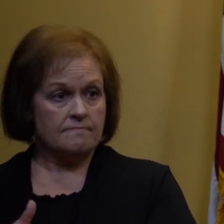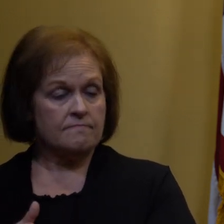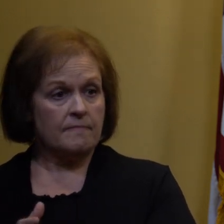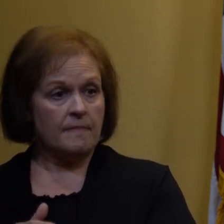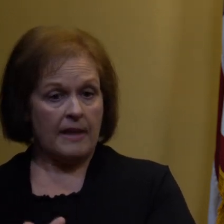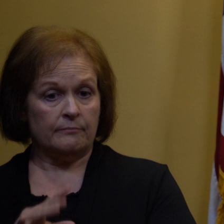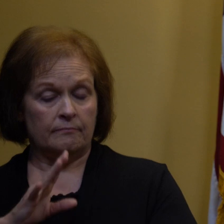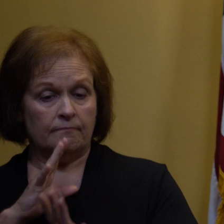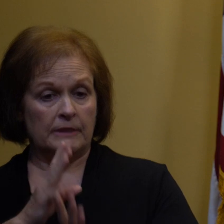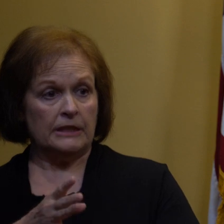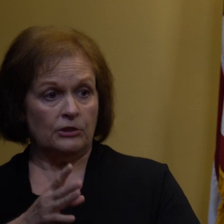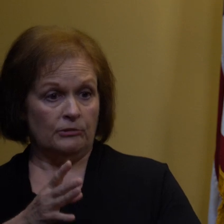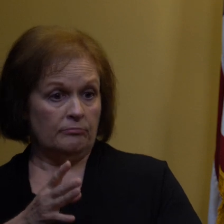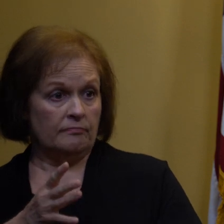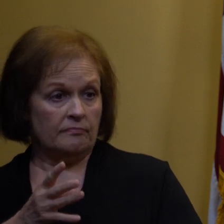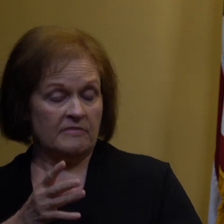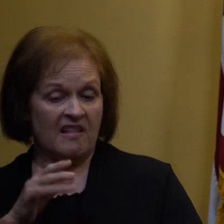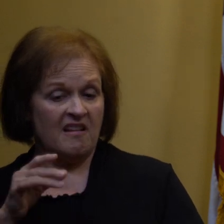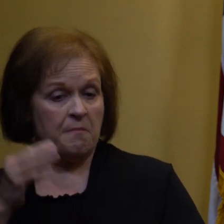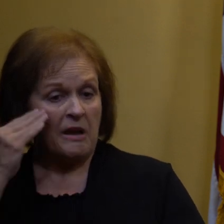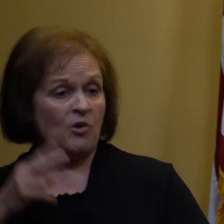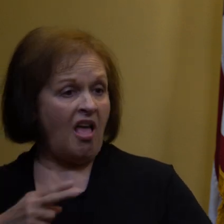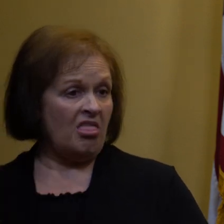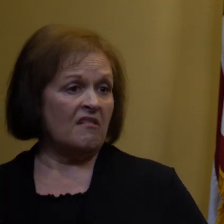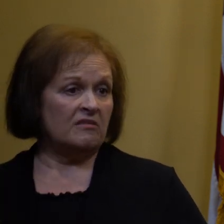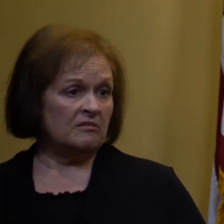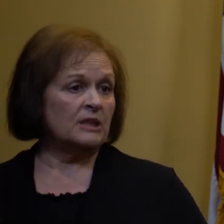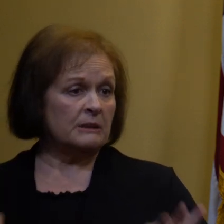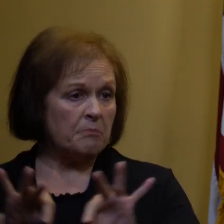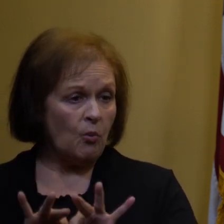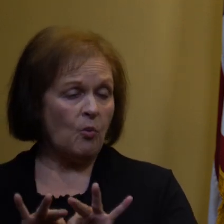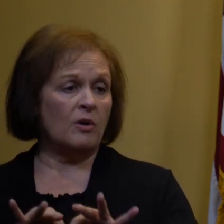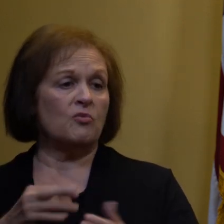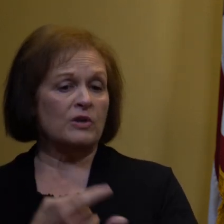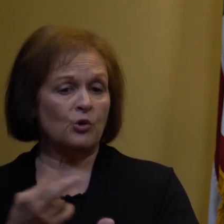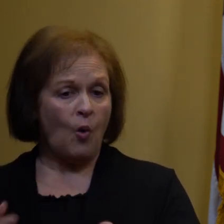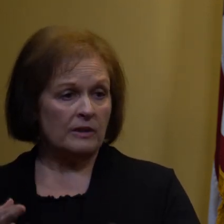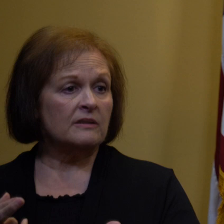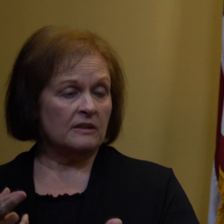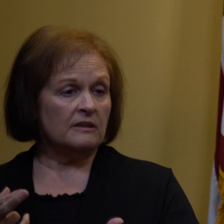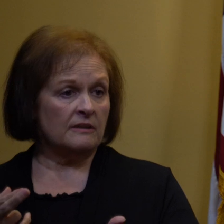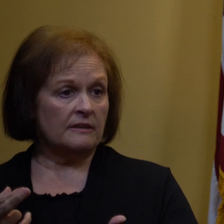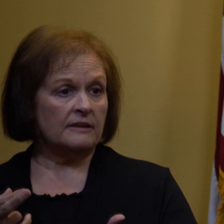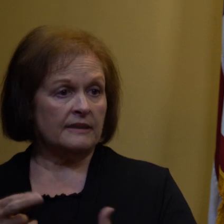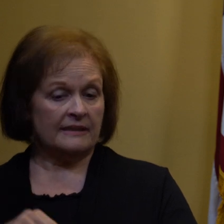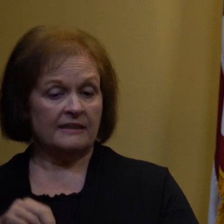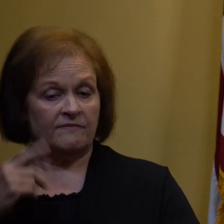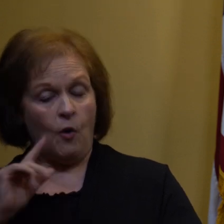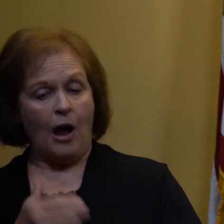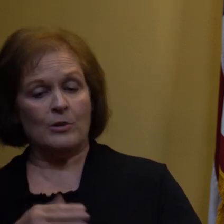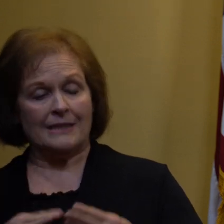speaks directly to the need for mental health services and resources on the ground in our cities.